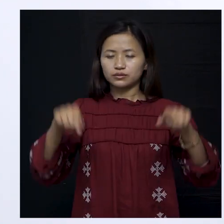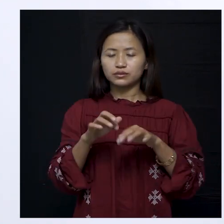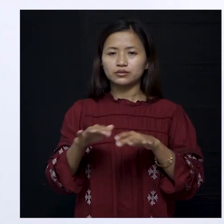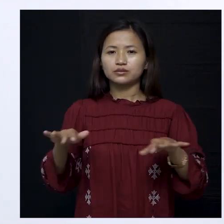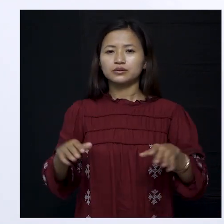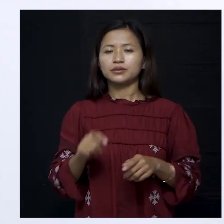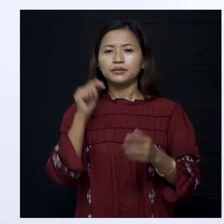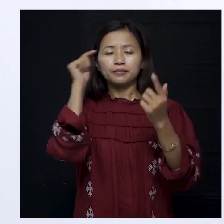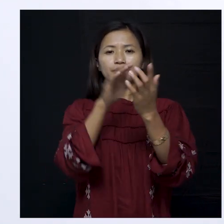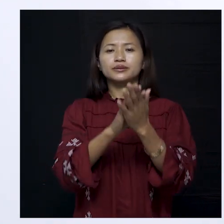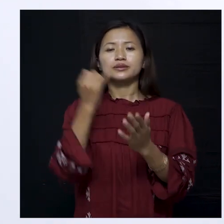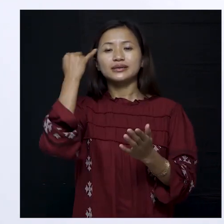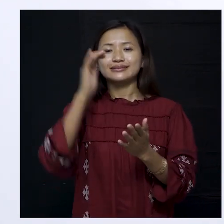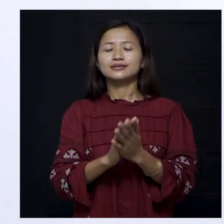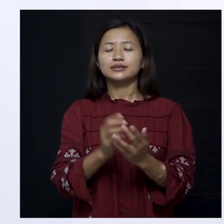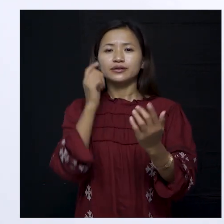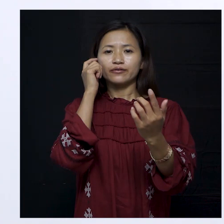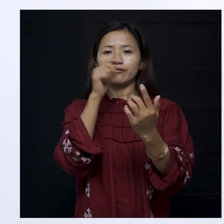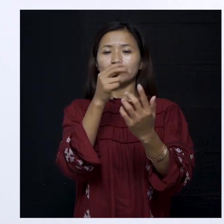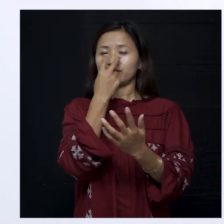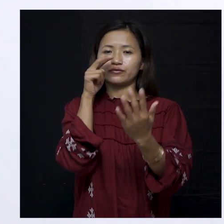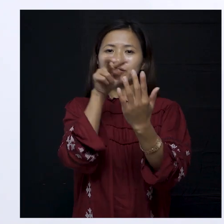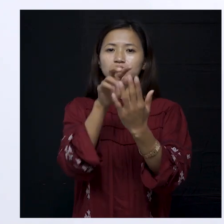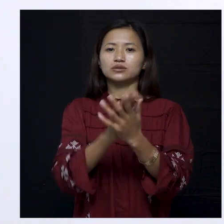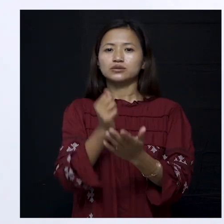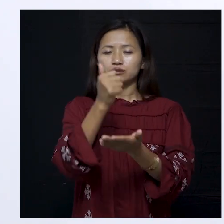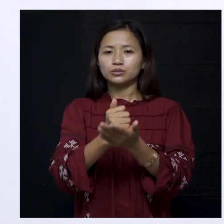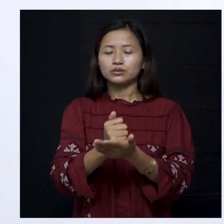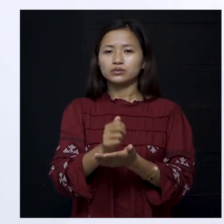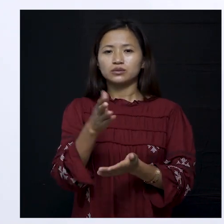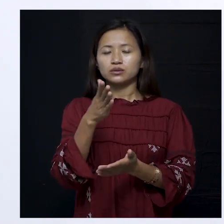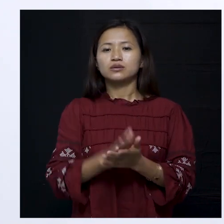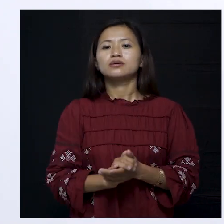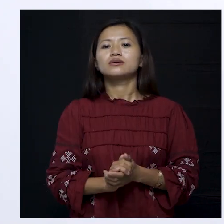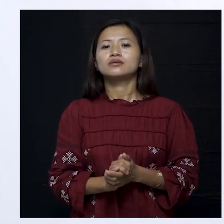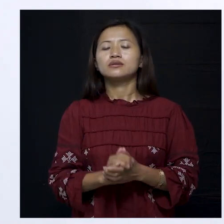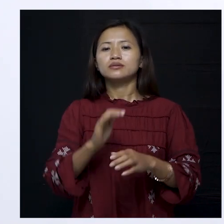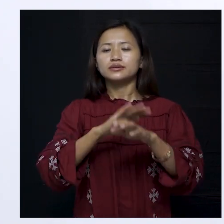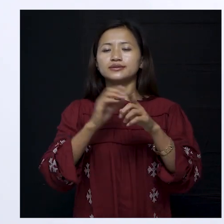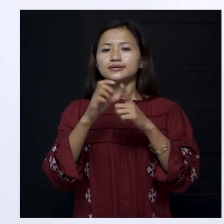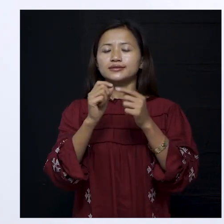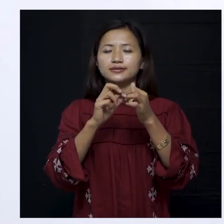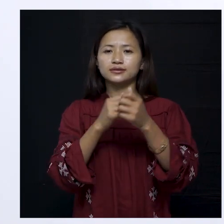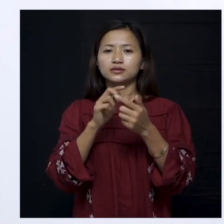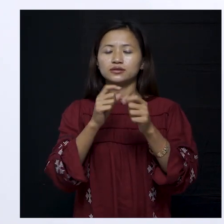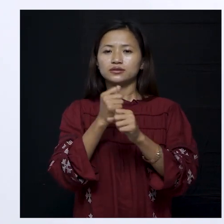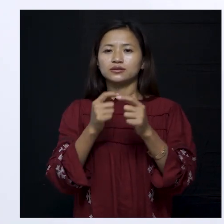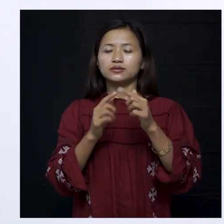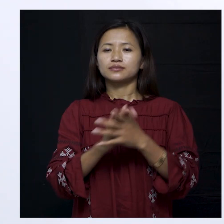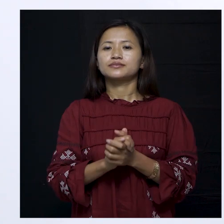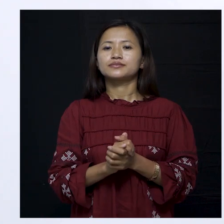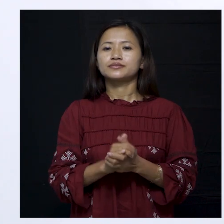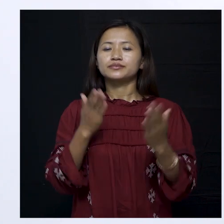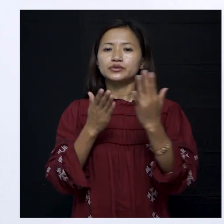main idea is not, your main focus should not be on the gadgets. Of course, through